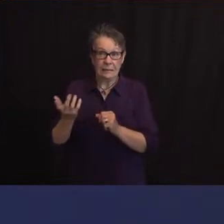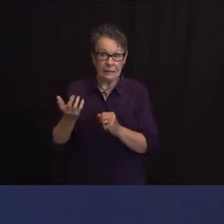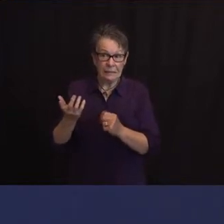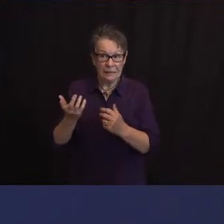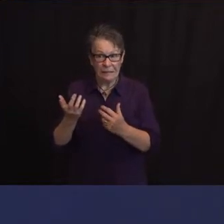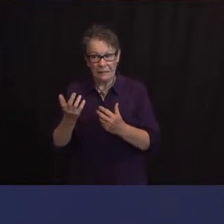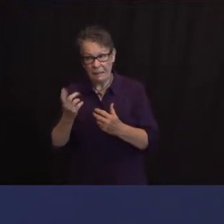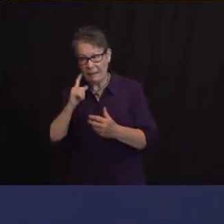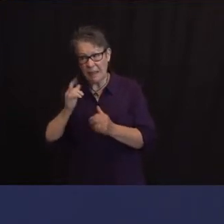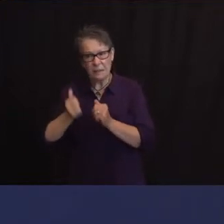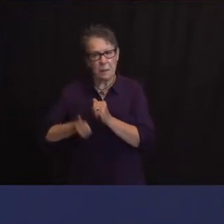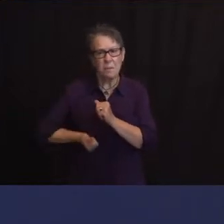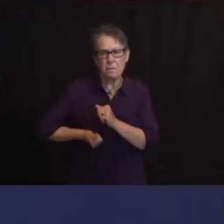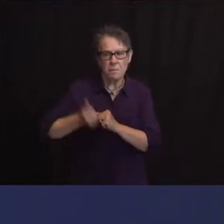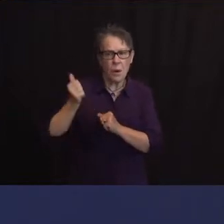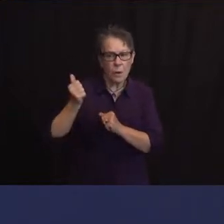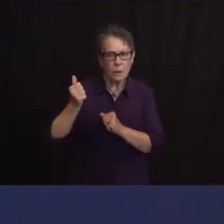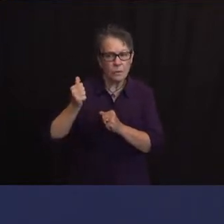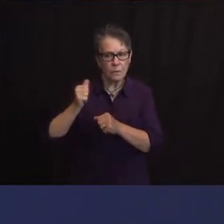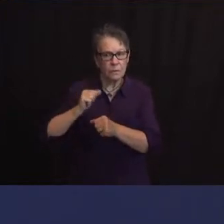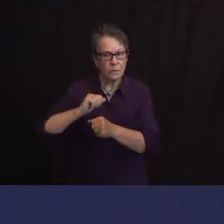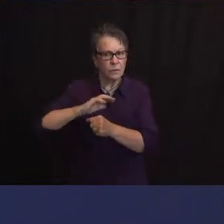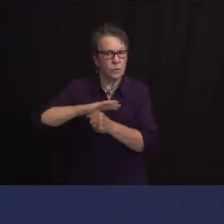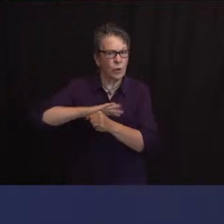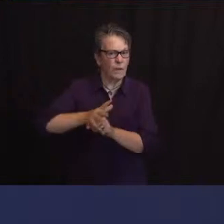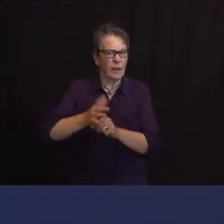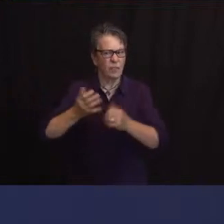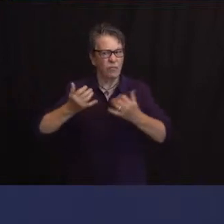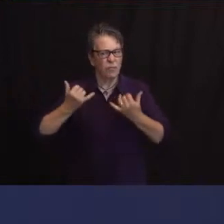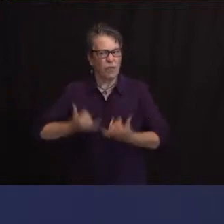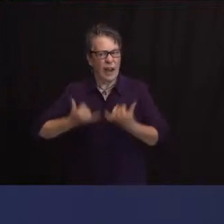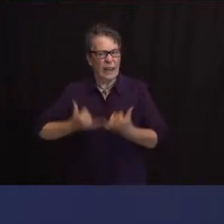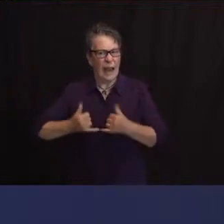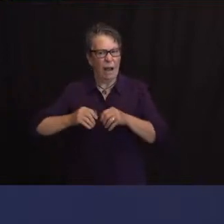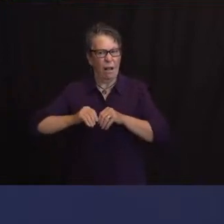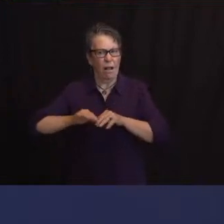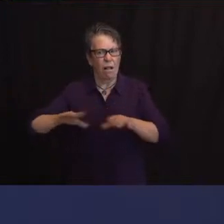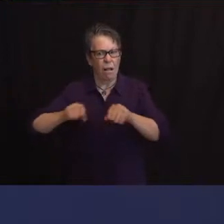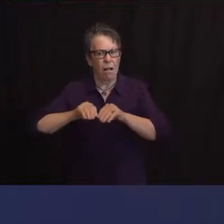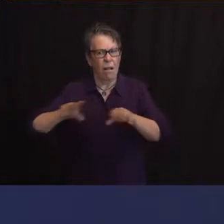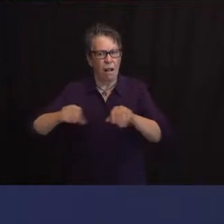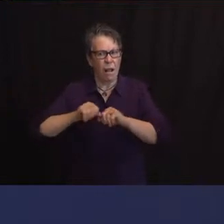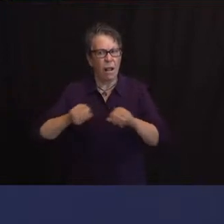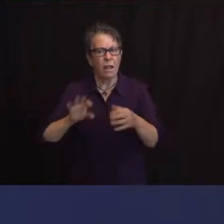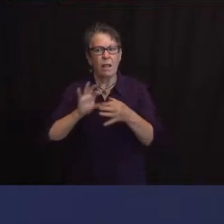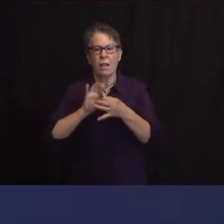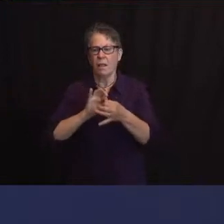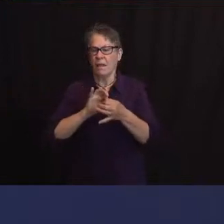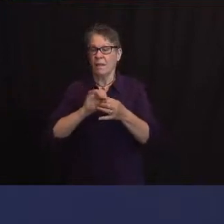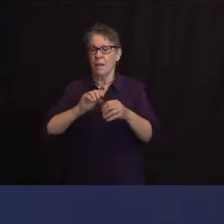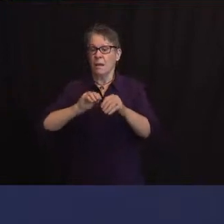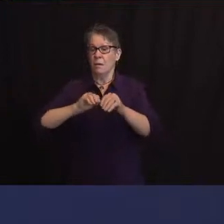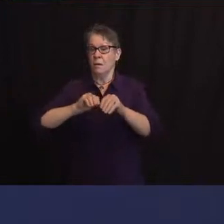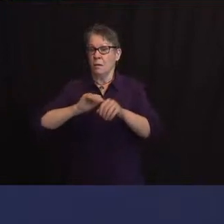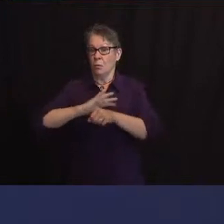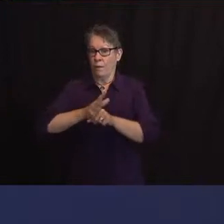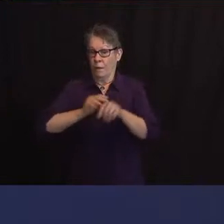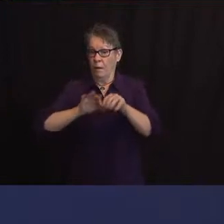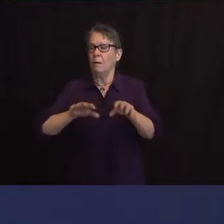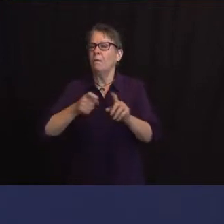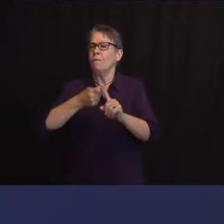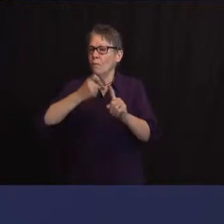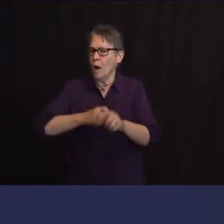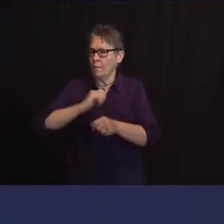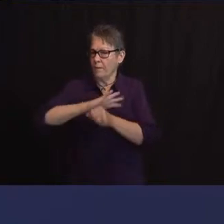now. You'll have some update on the testing. I think the answer is unequivocally, Judy, I think said